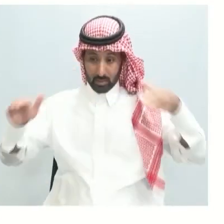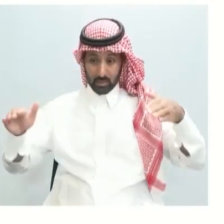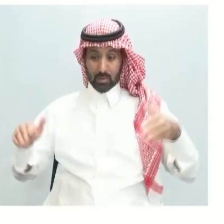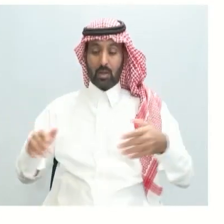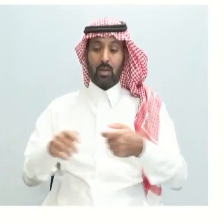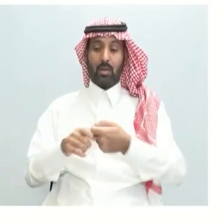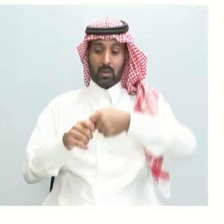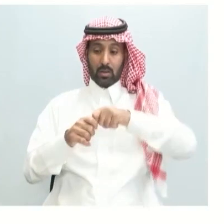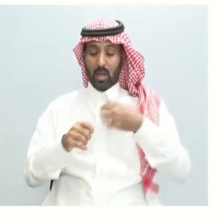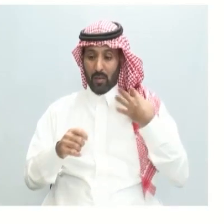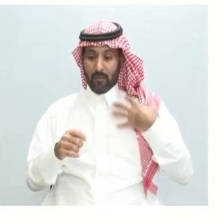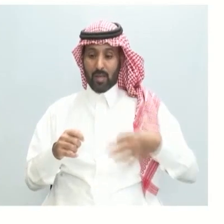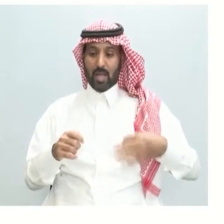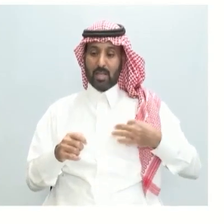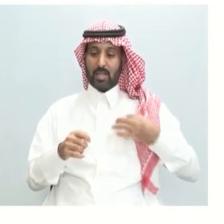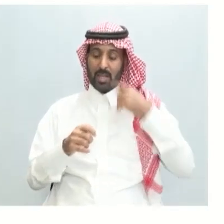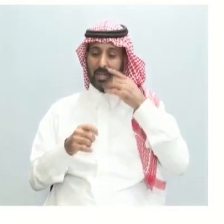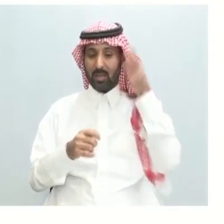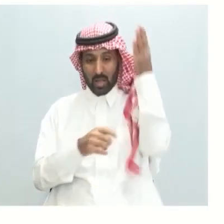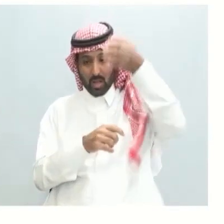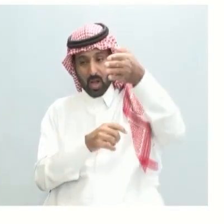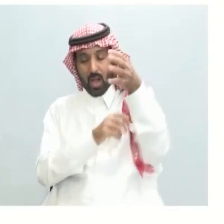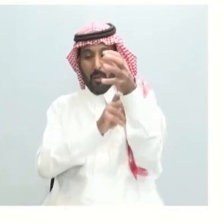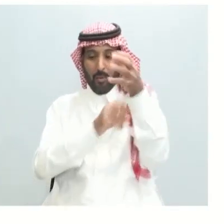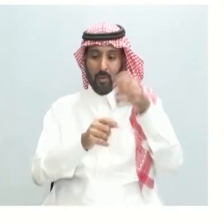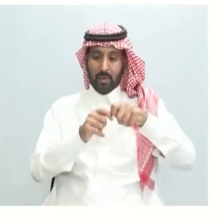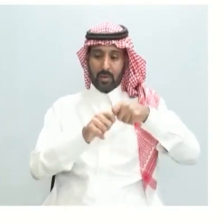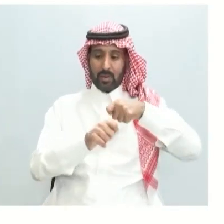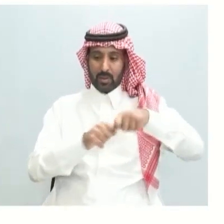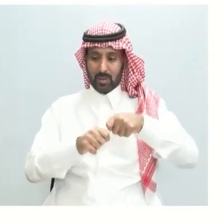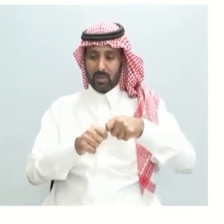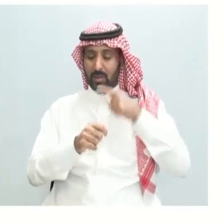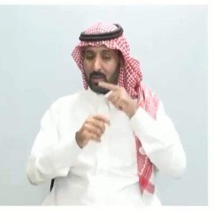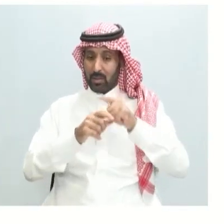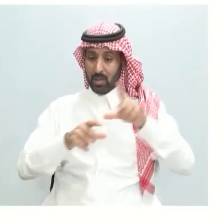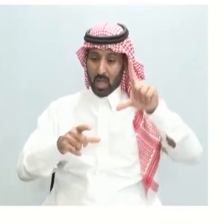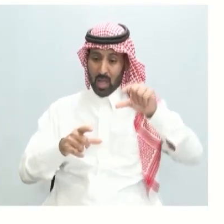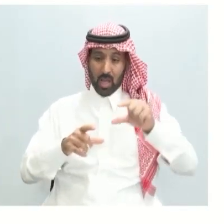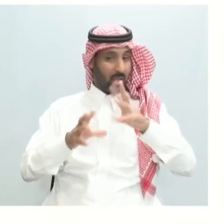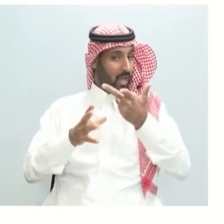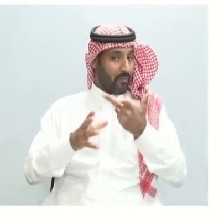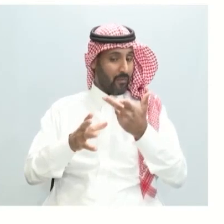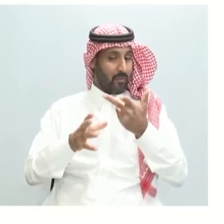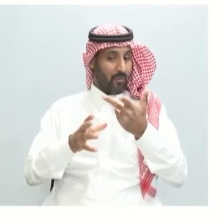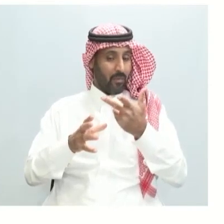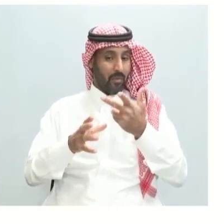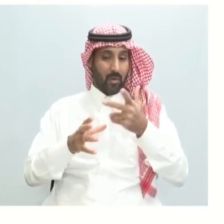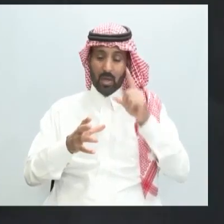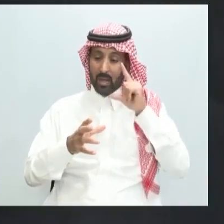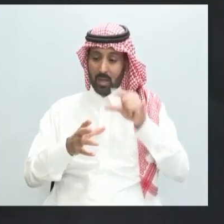materials, it's made basically from camel hair, of course, as we all know. Size and shape, it's